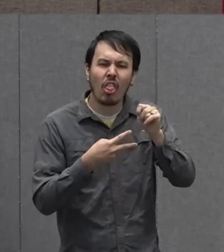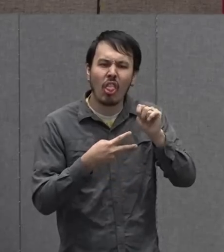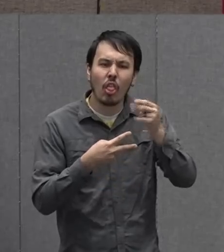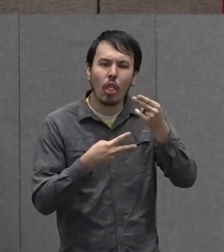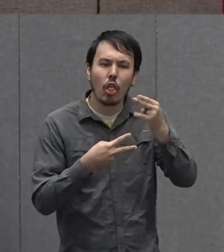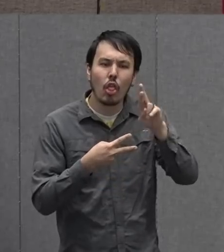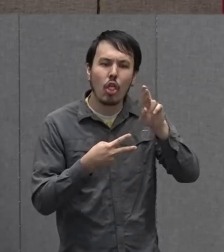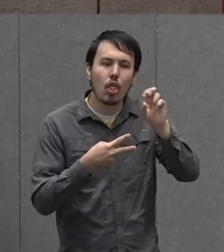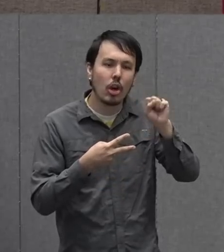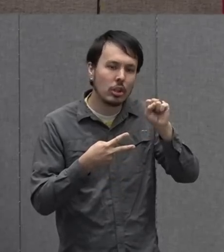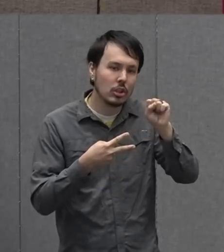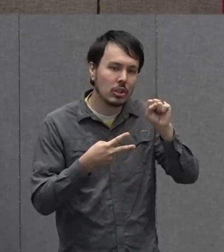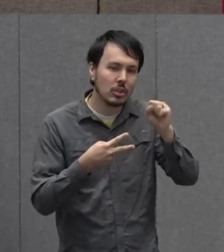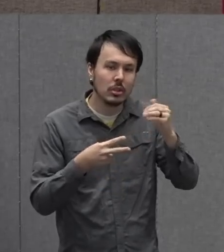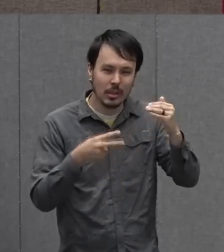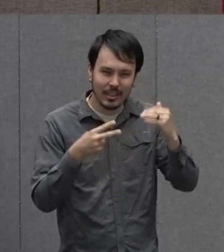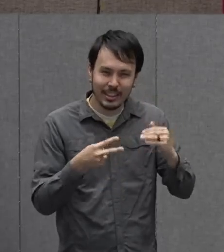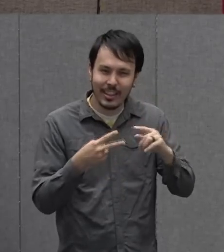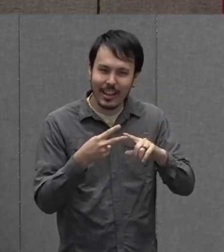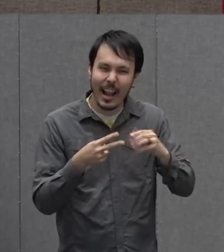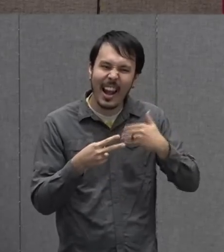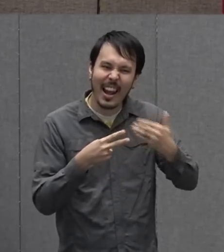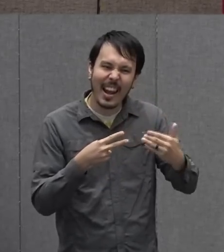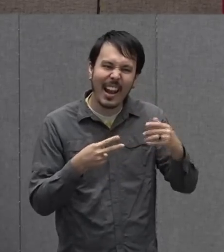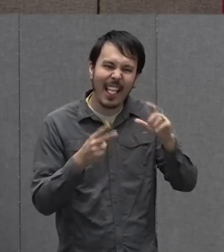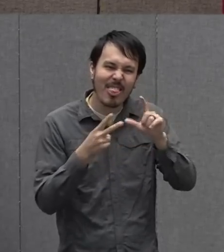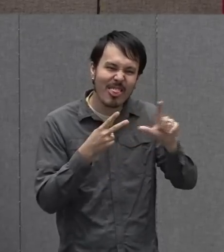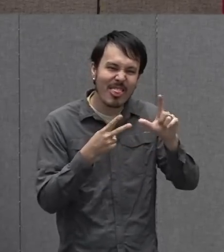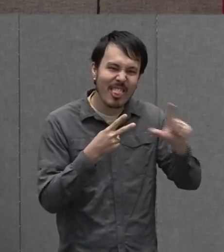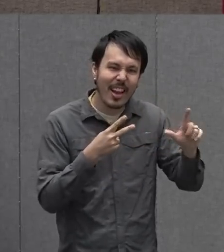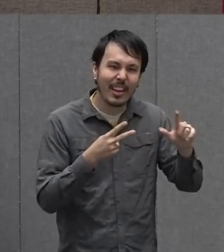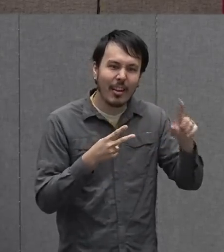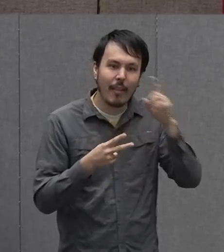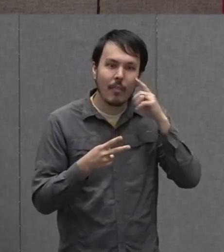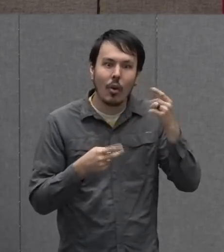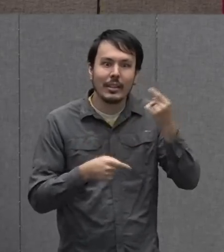Thursday. What three letters come next?